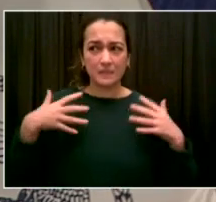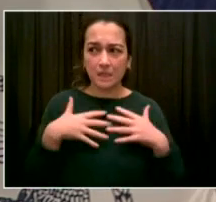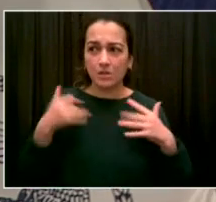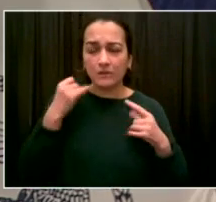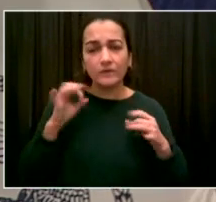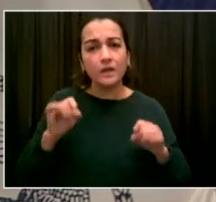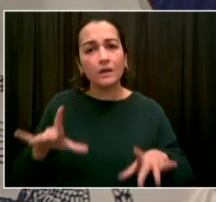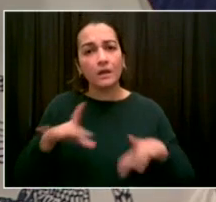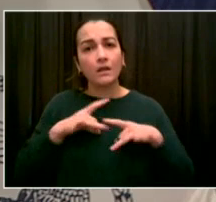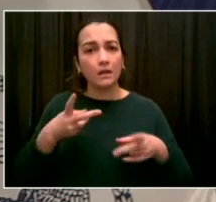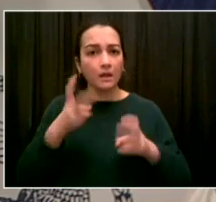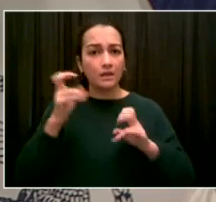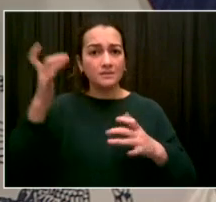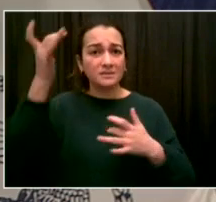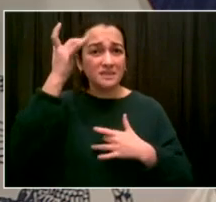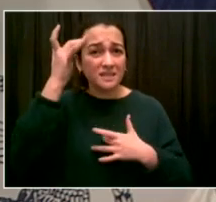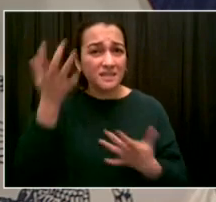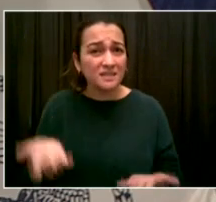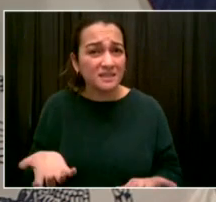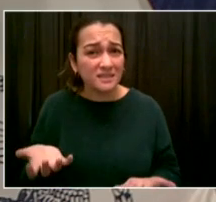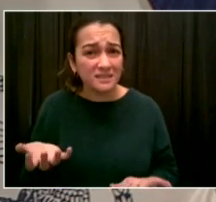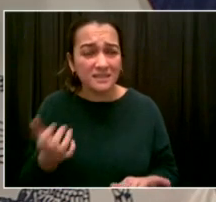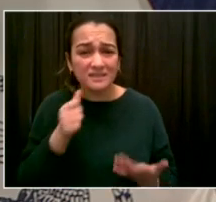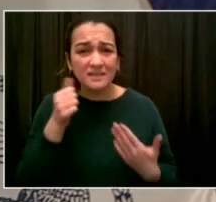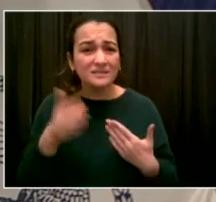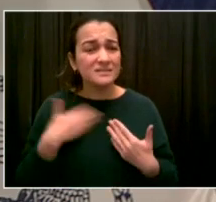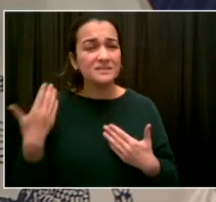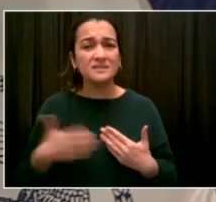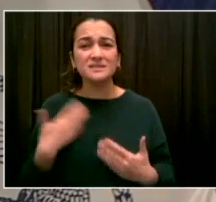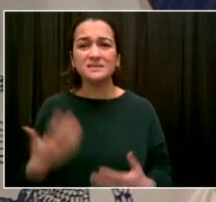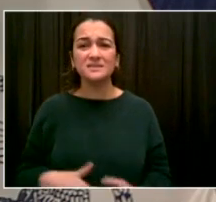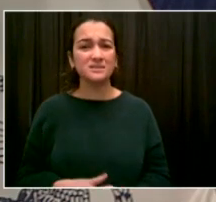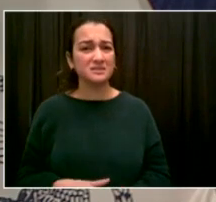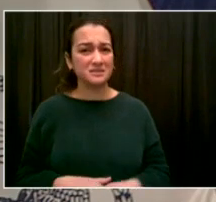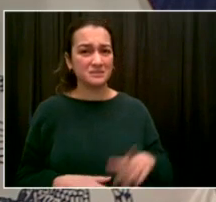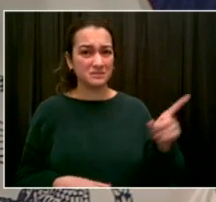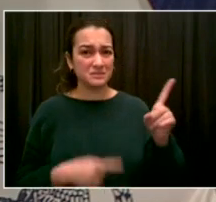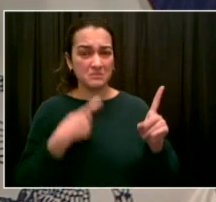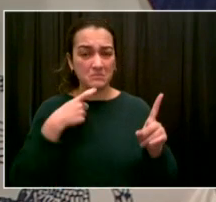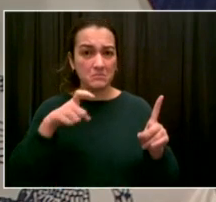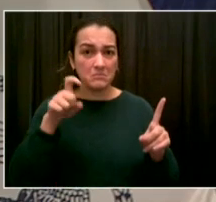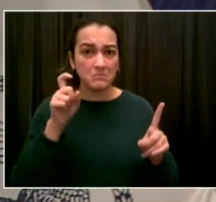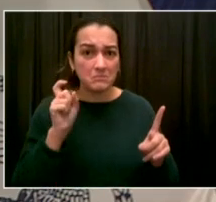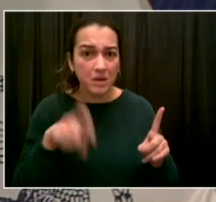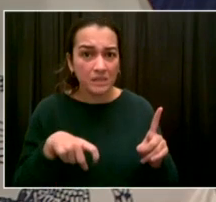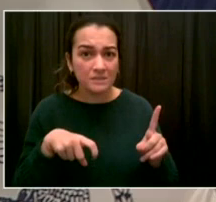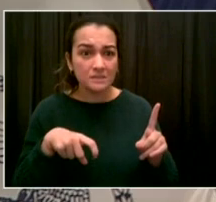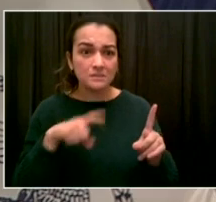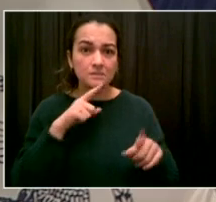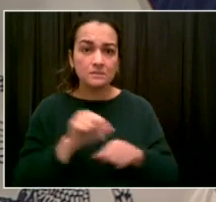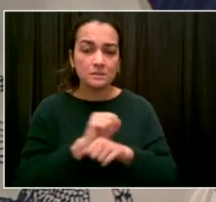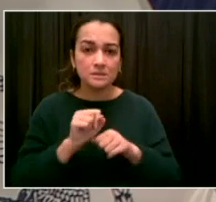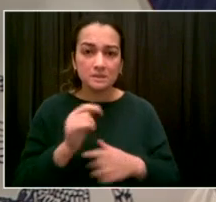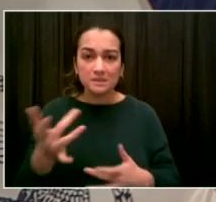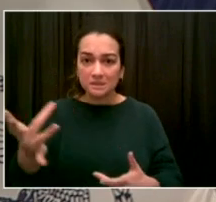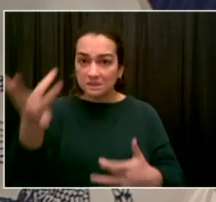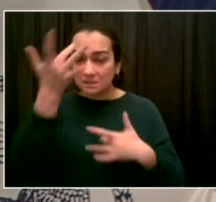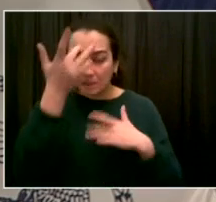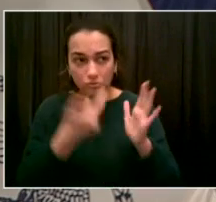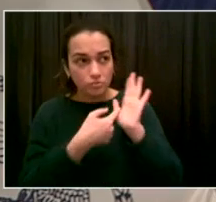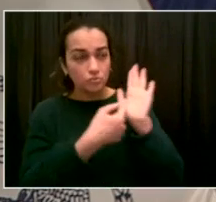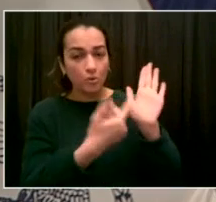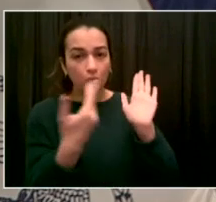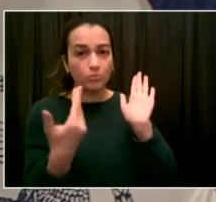expressed concern because commissioners of some agencies and supervisors have not been at work, but they have to be. So it feels like a little bit of a double